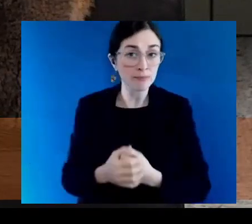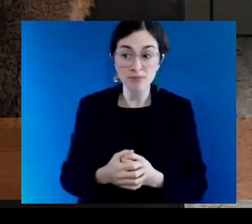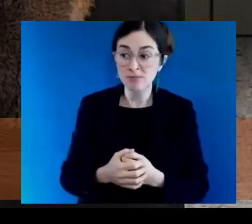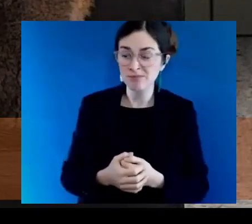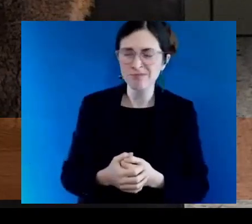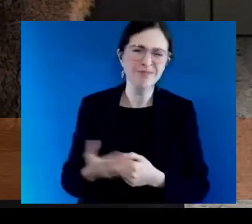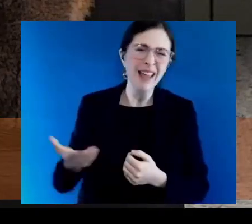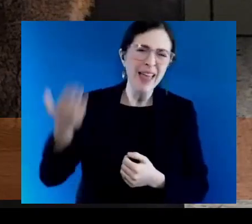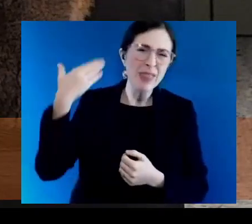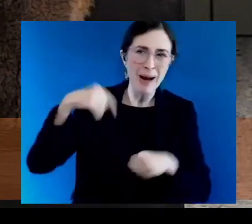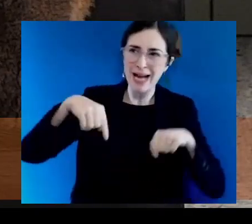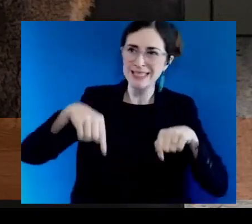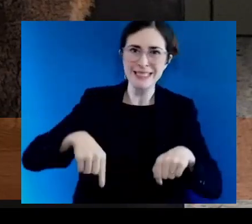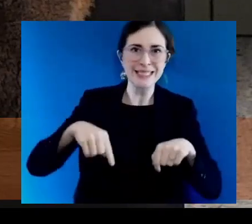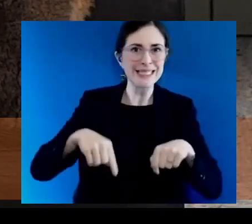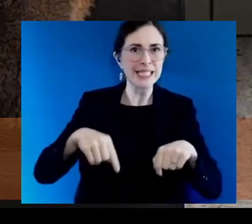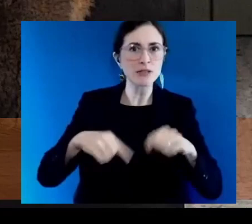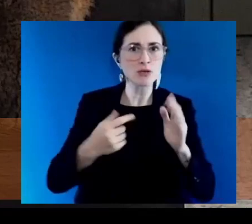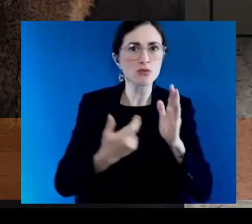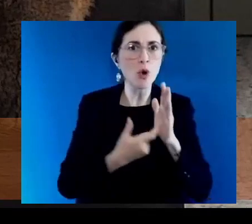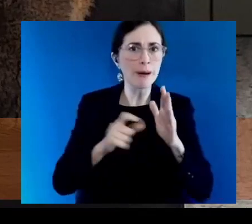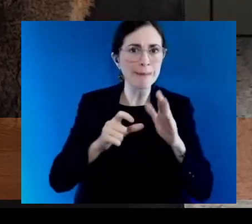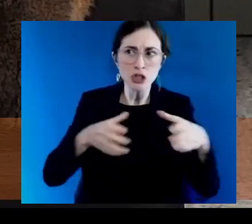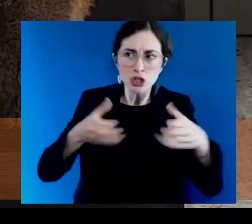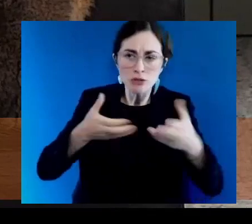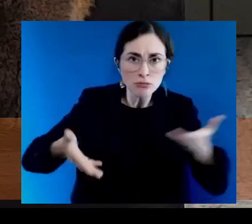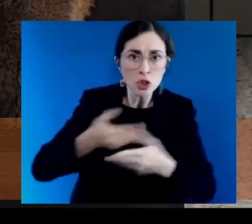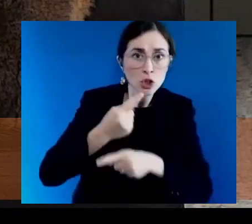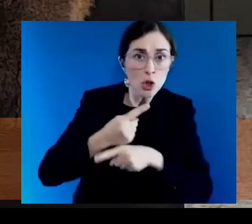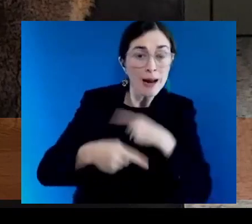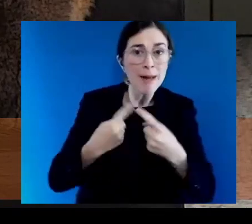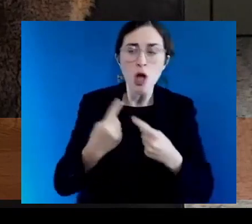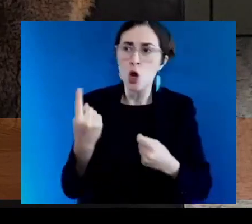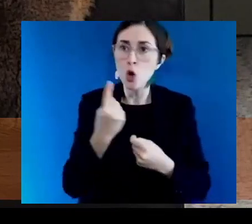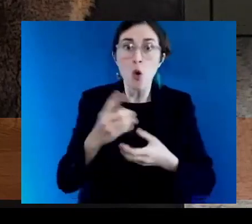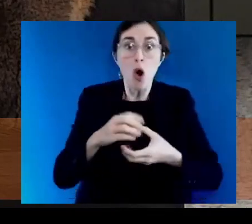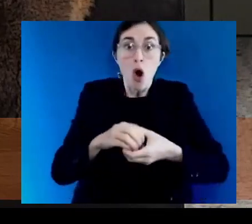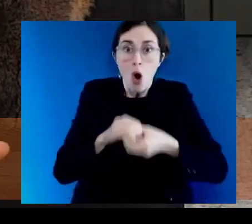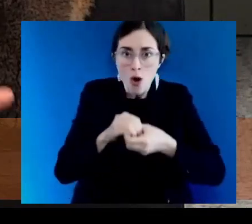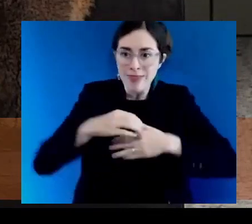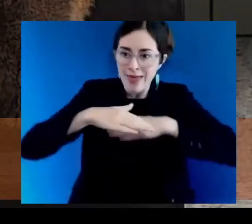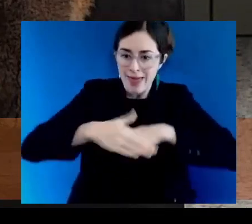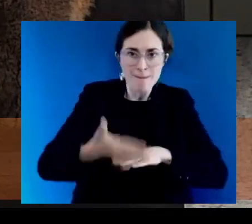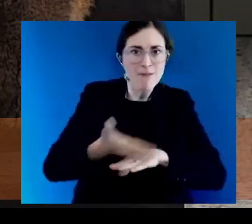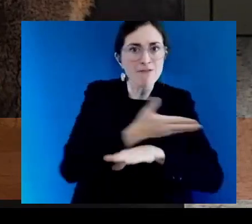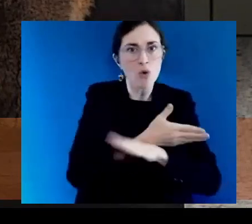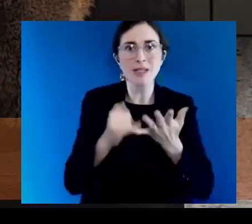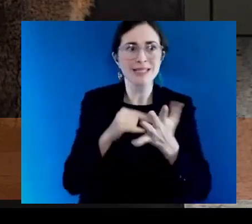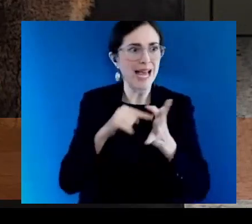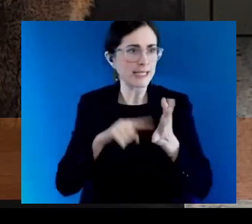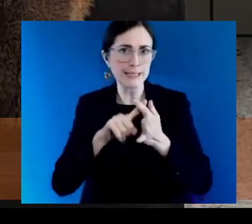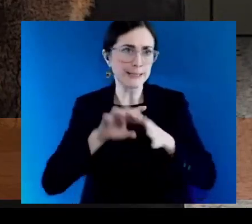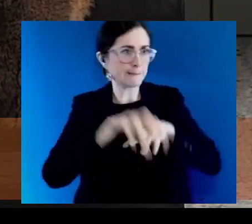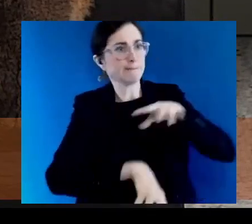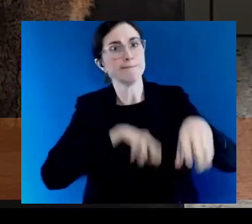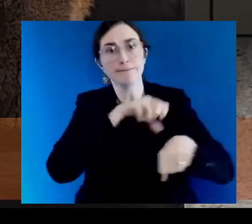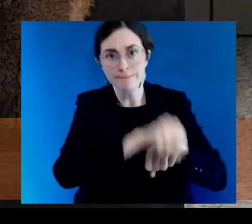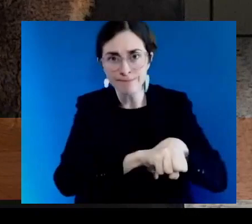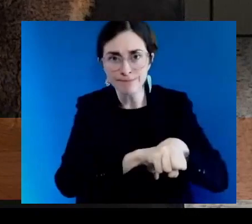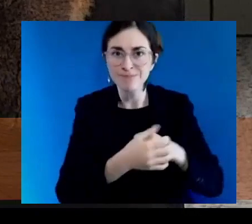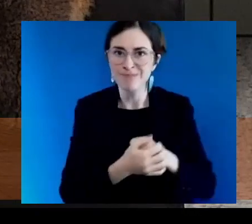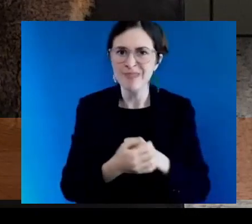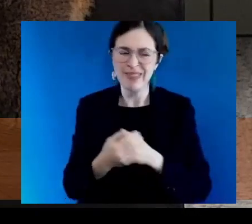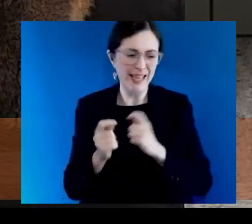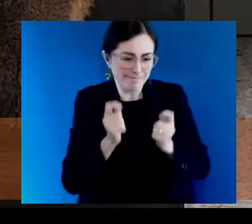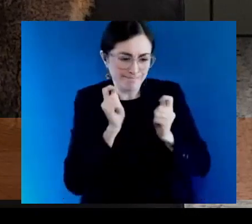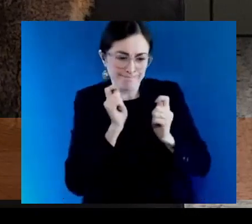the unlawful actions of squatters, possession of lands prior to statehood, and the Crown assertion of title to those